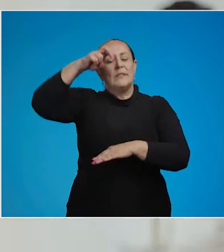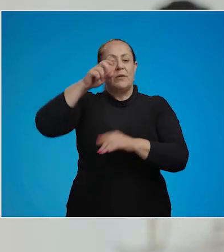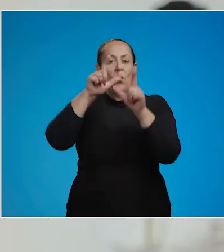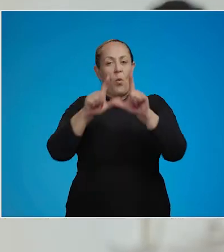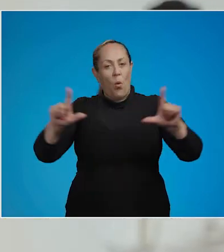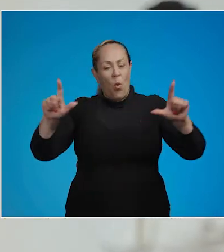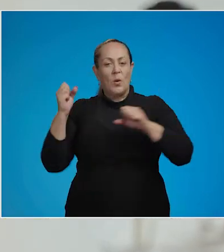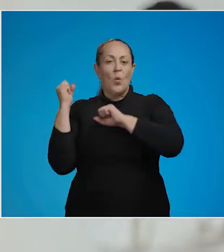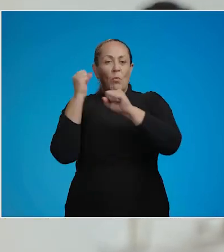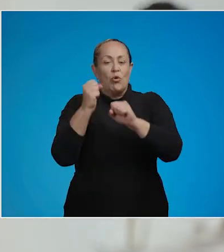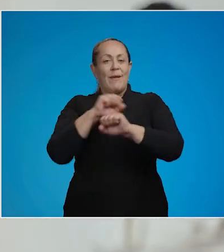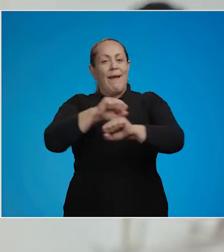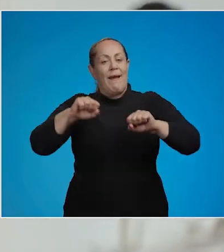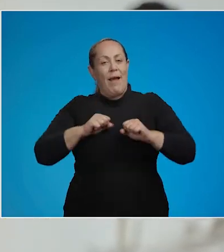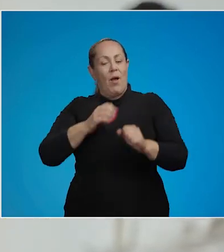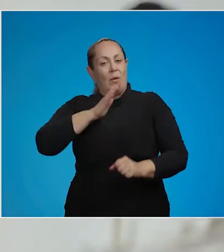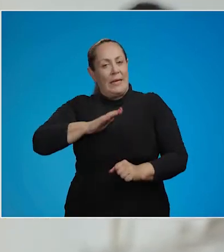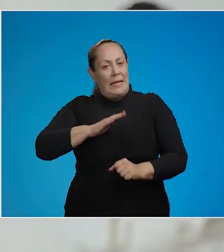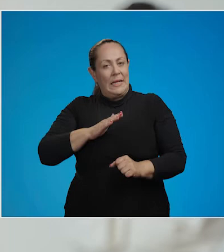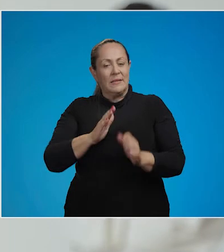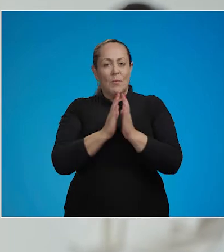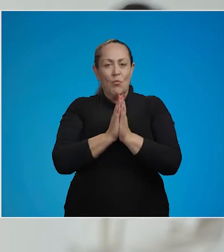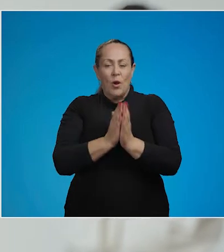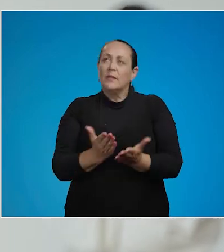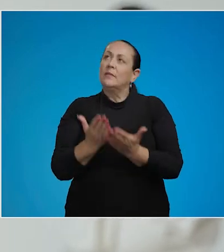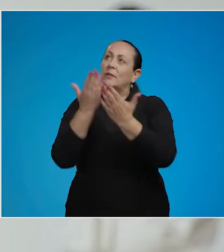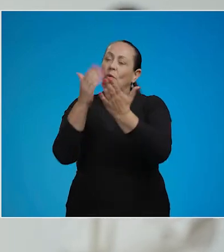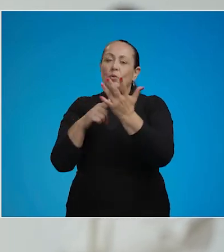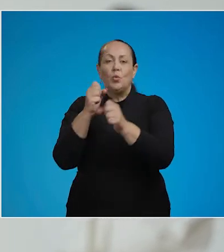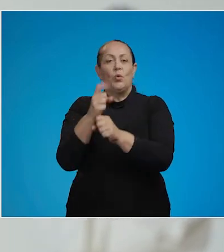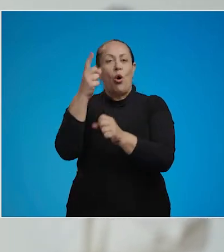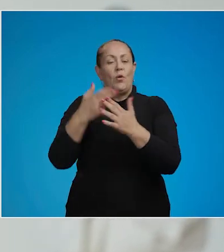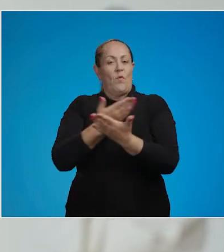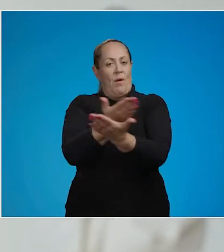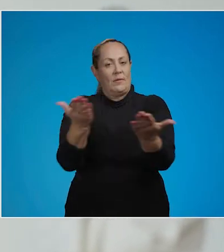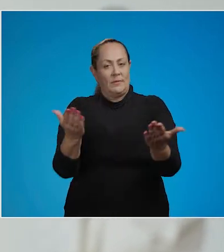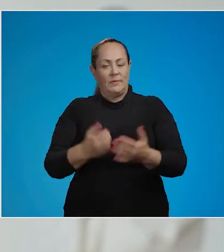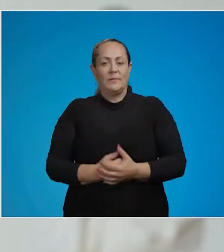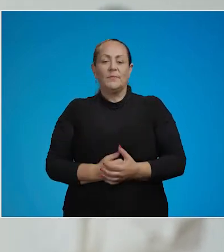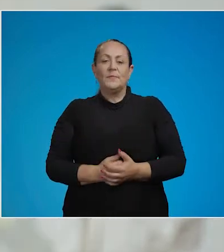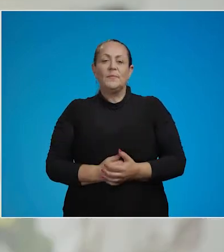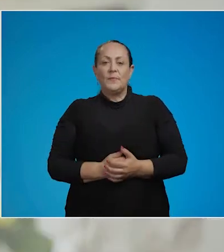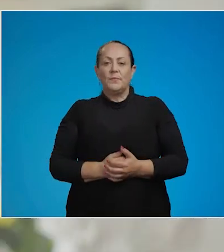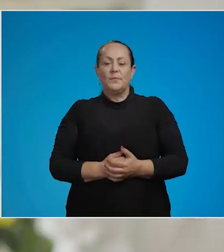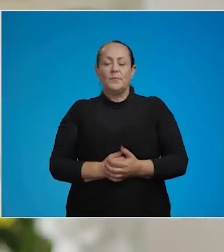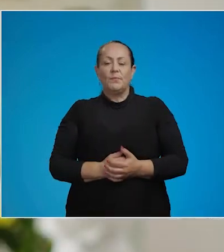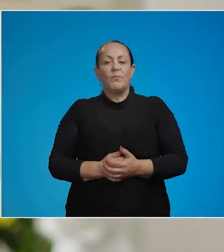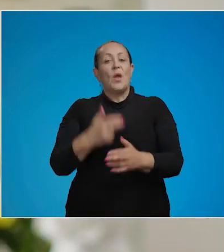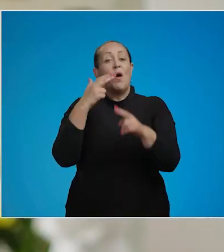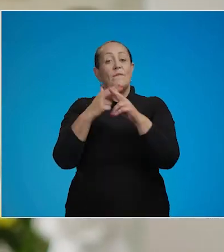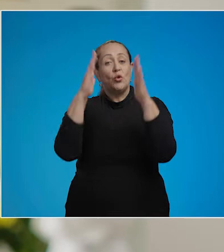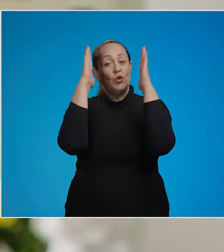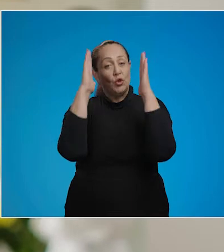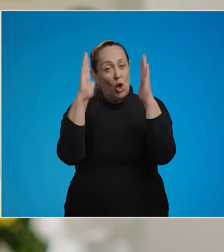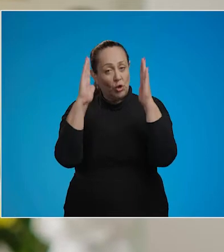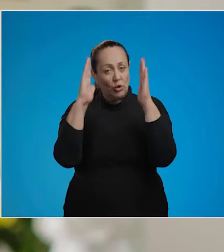Let us bring our needs and those of the world before the God of us all. For